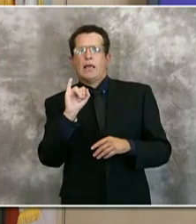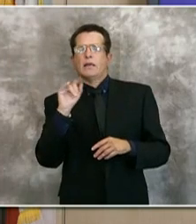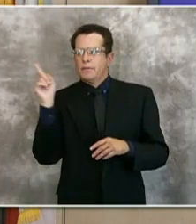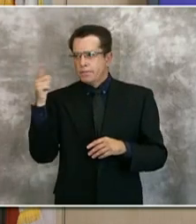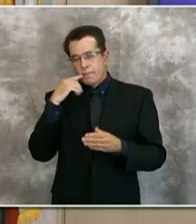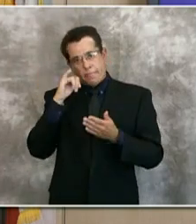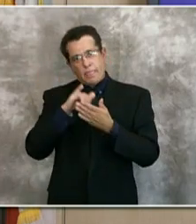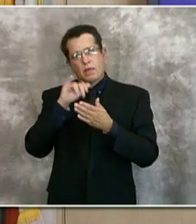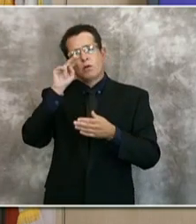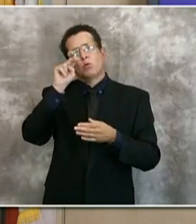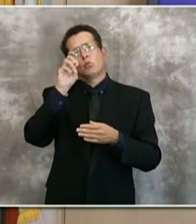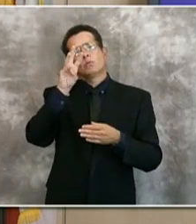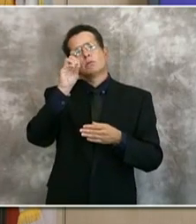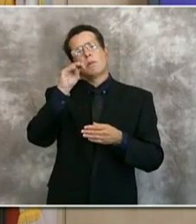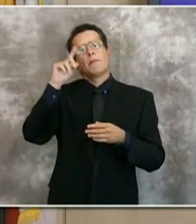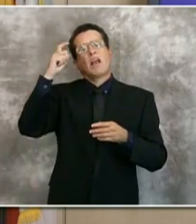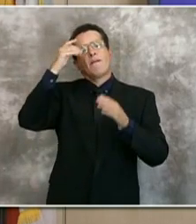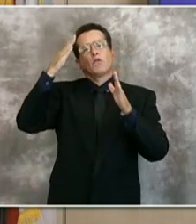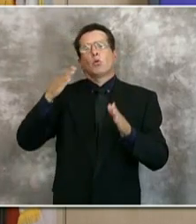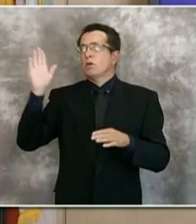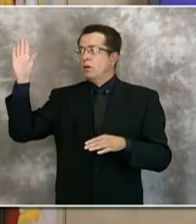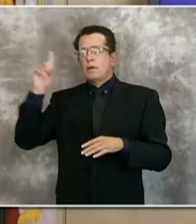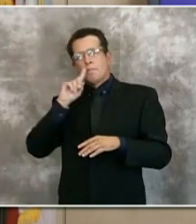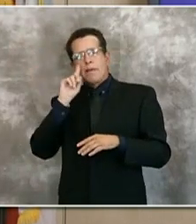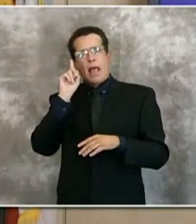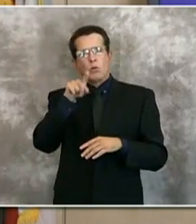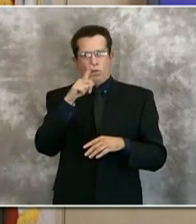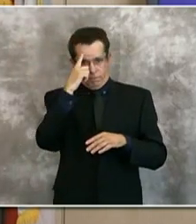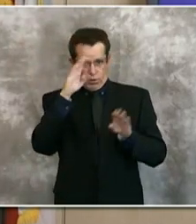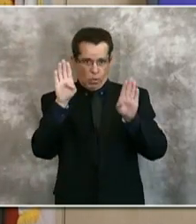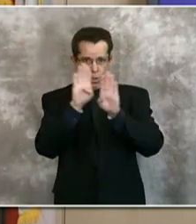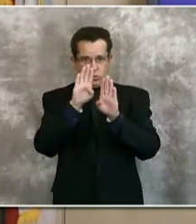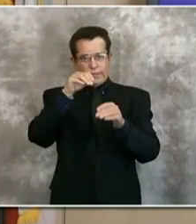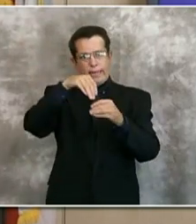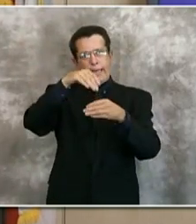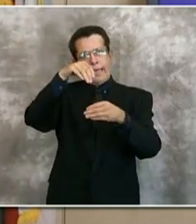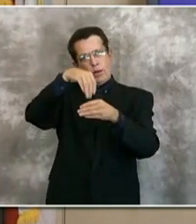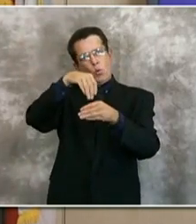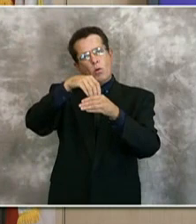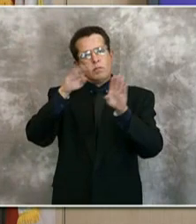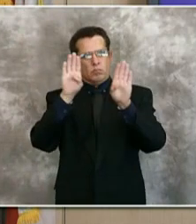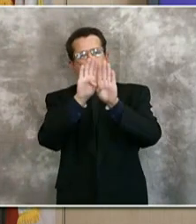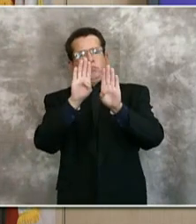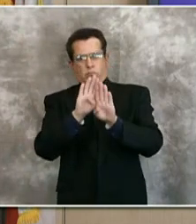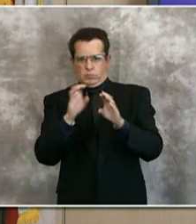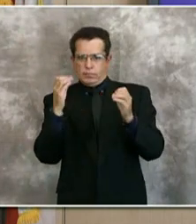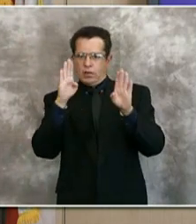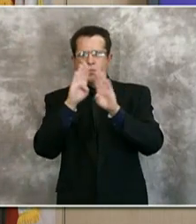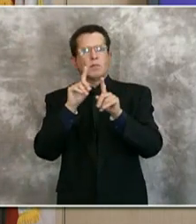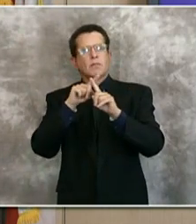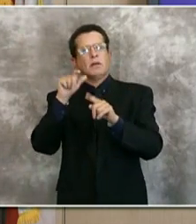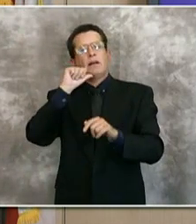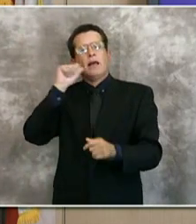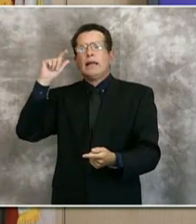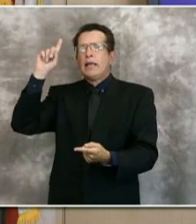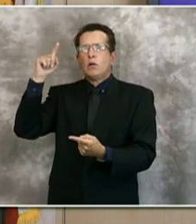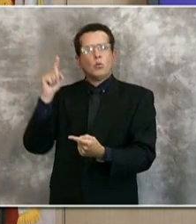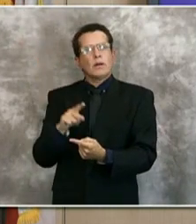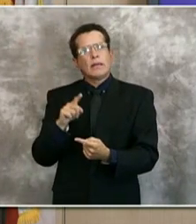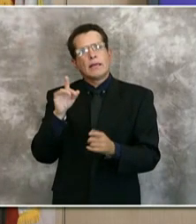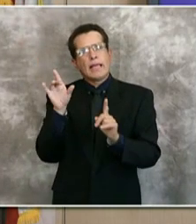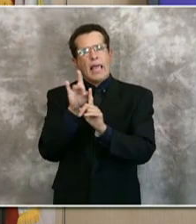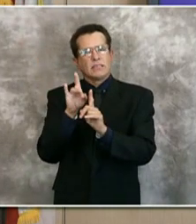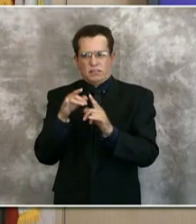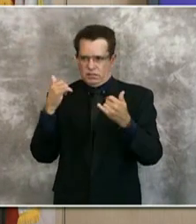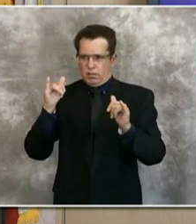because Newsom's mandated closure of indoor operations haven't resulted in a decrease of cases, would San Diego